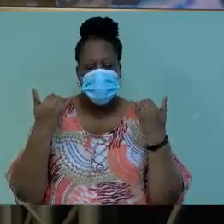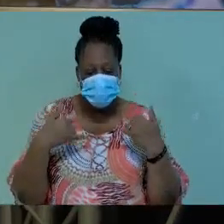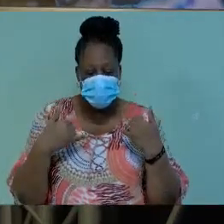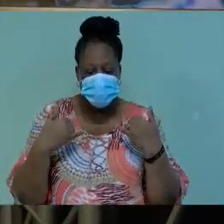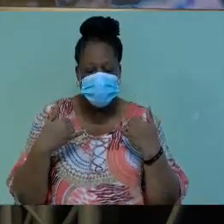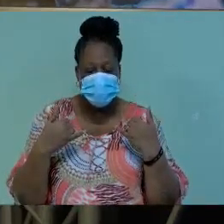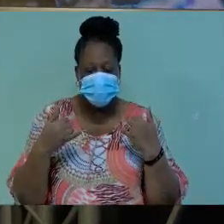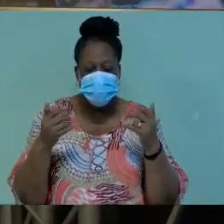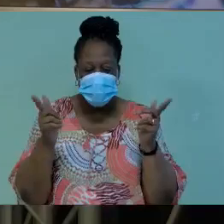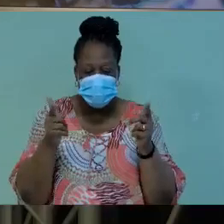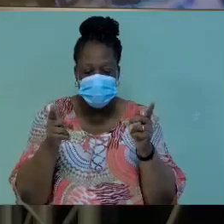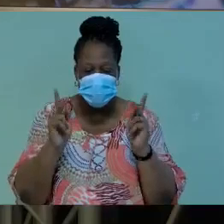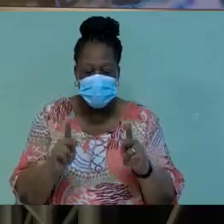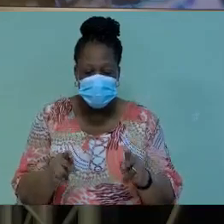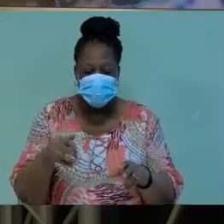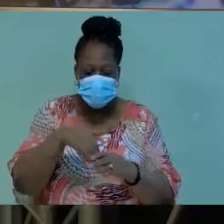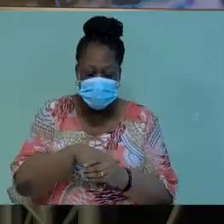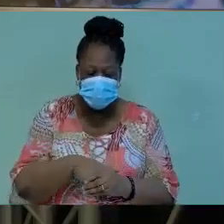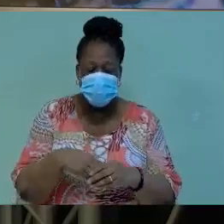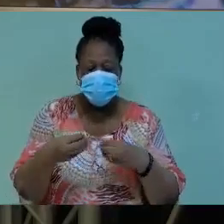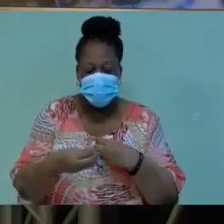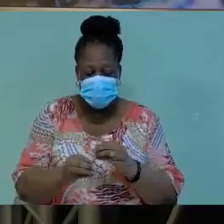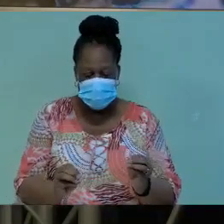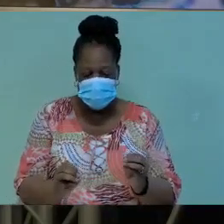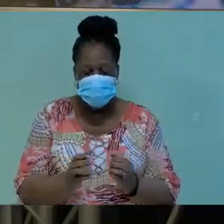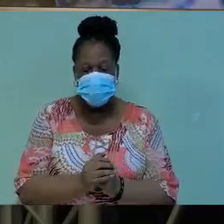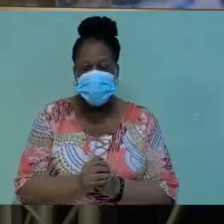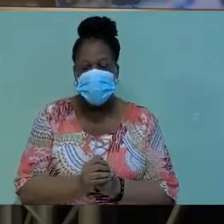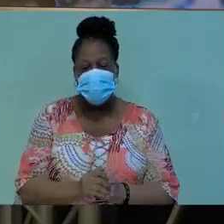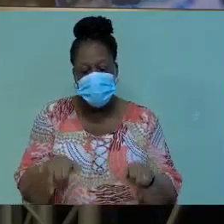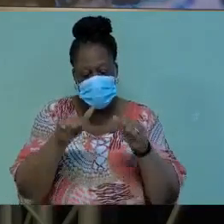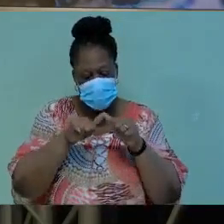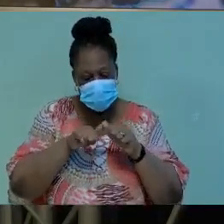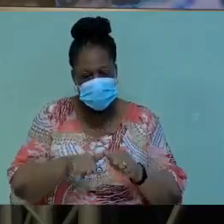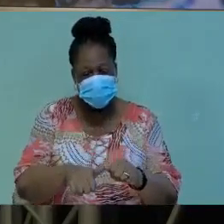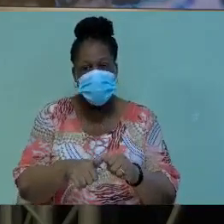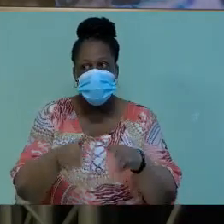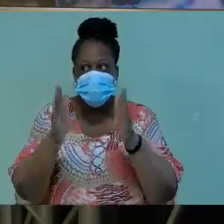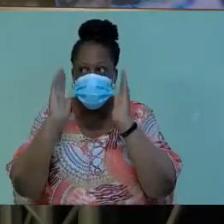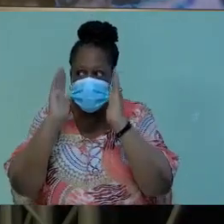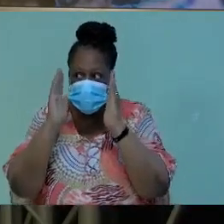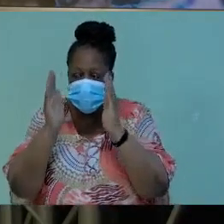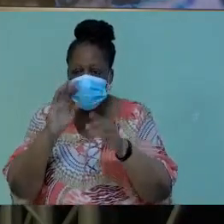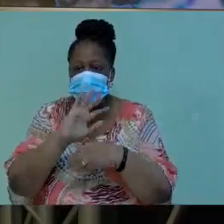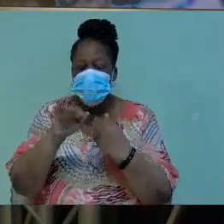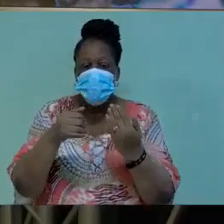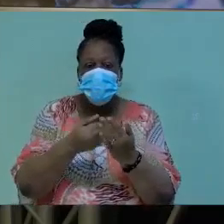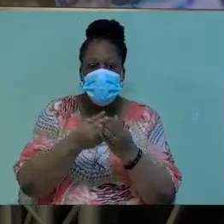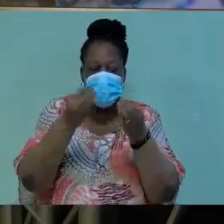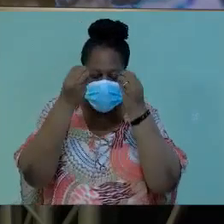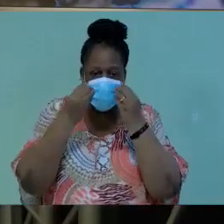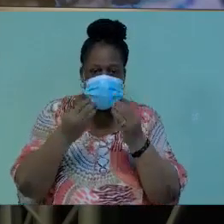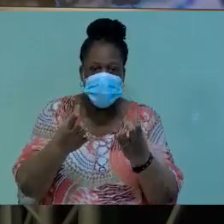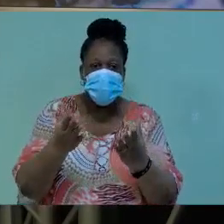previously, and we continue to monitor all advisories issued by the NEOC and the Ministry of